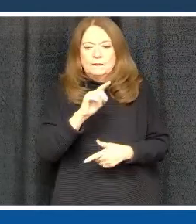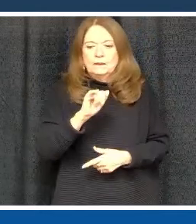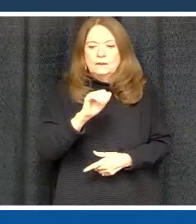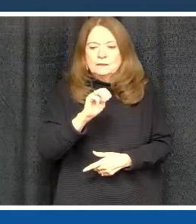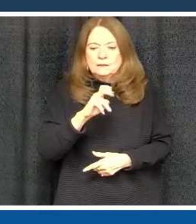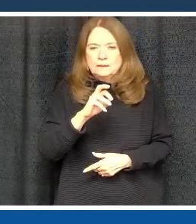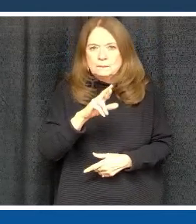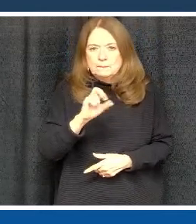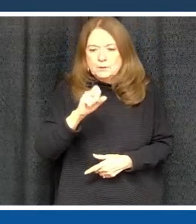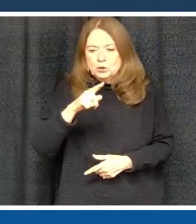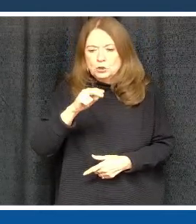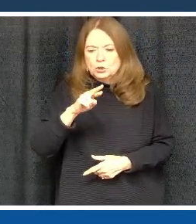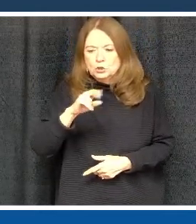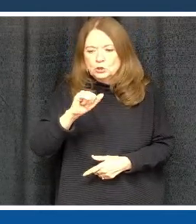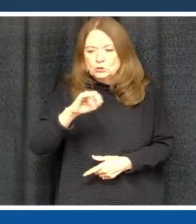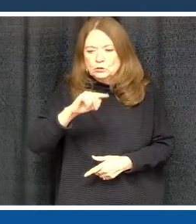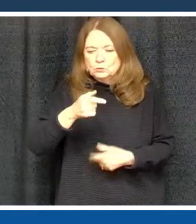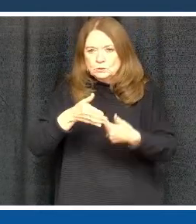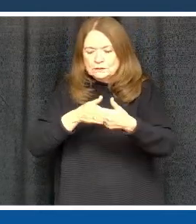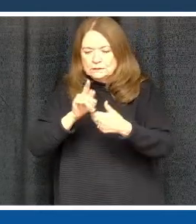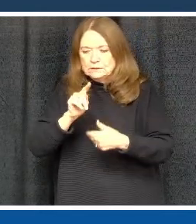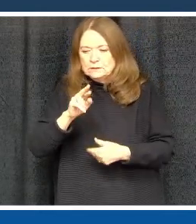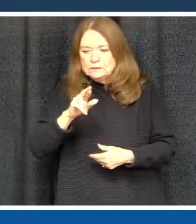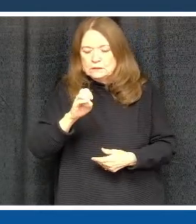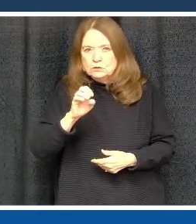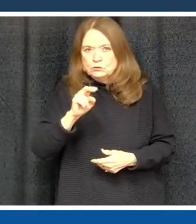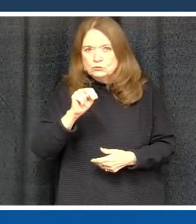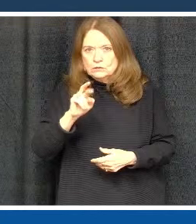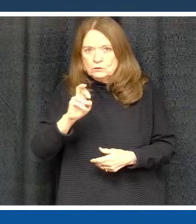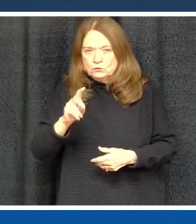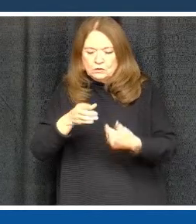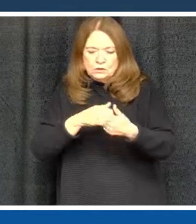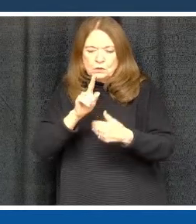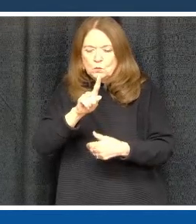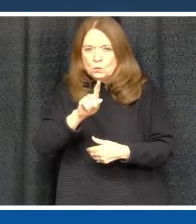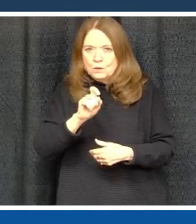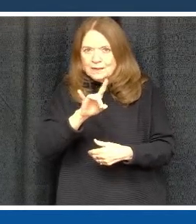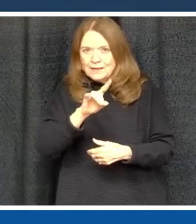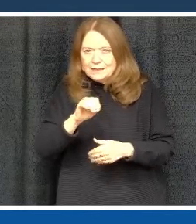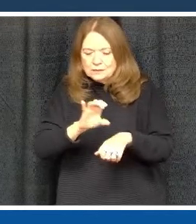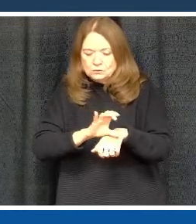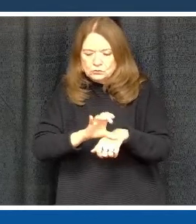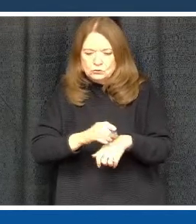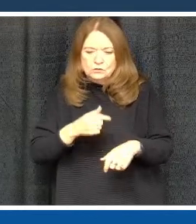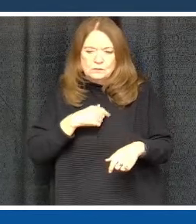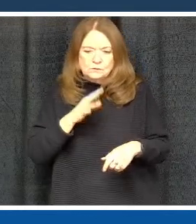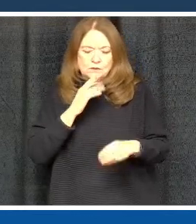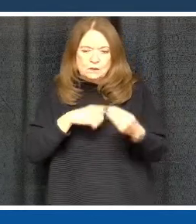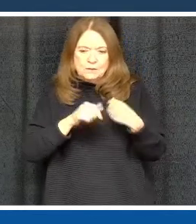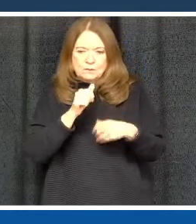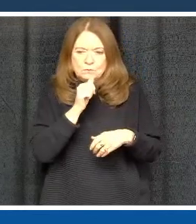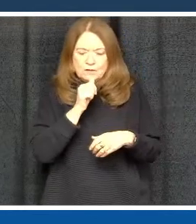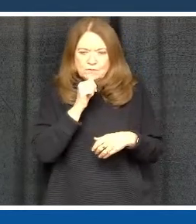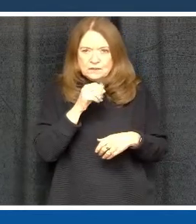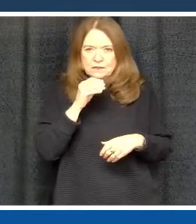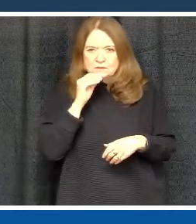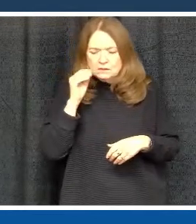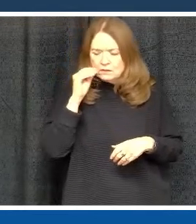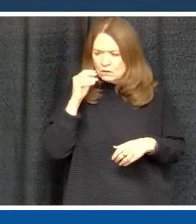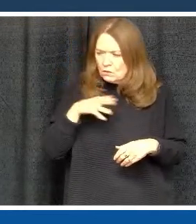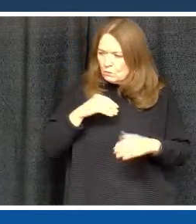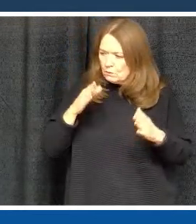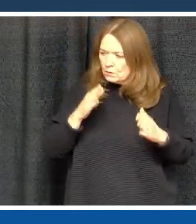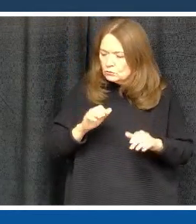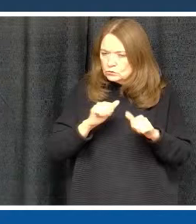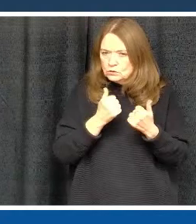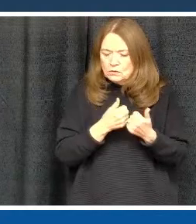It's right off of Trenton Road by 180 Church. I'm coming in here today to talk about privatized homeowners associations. I